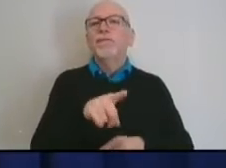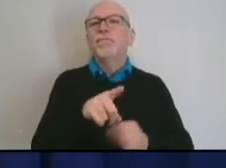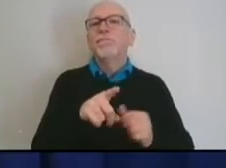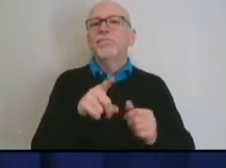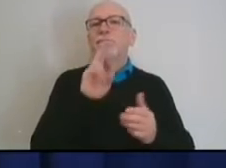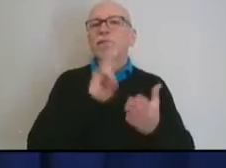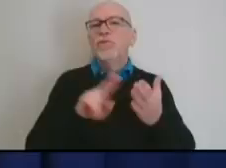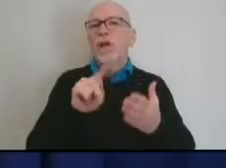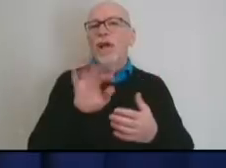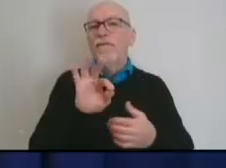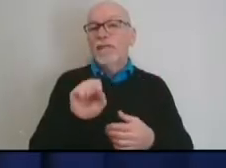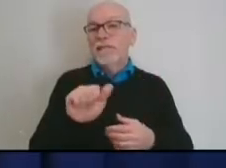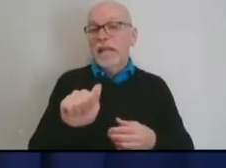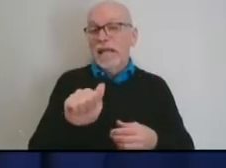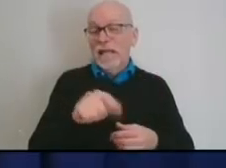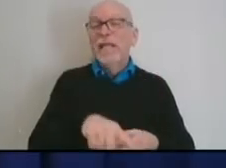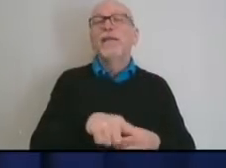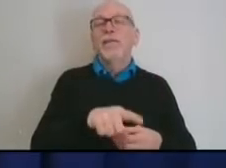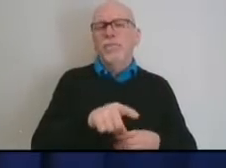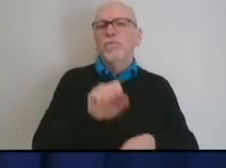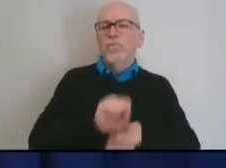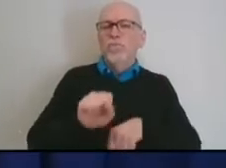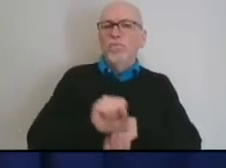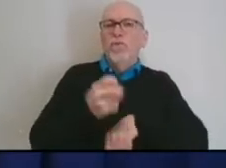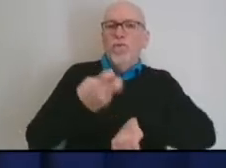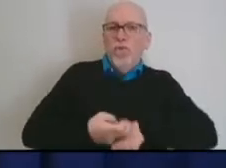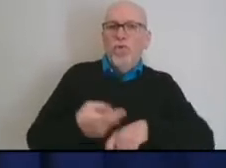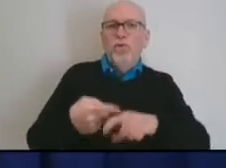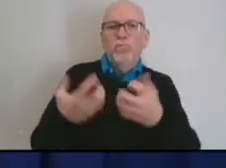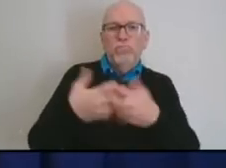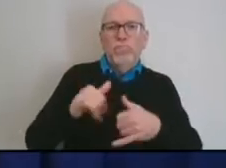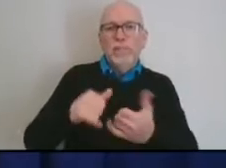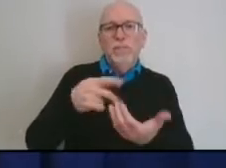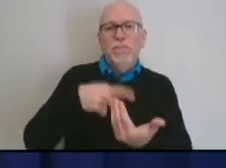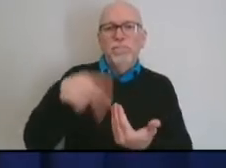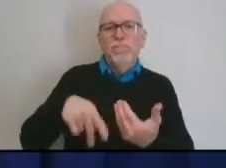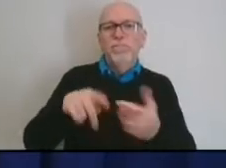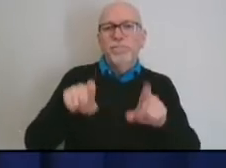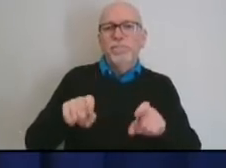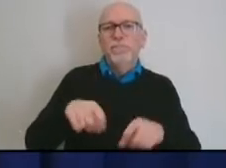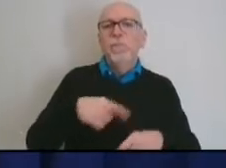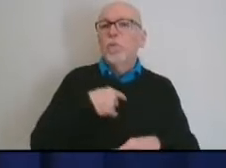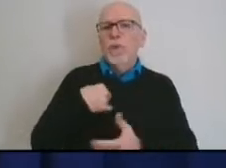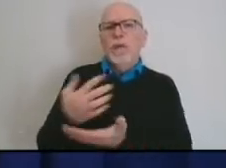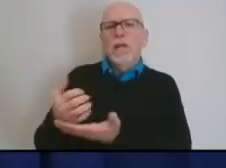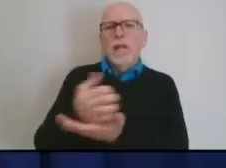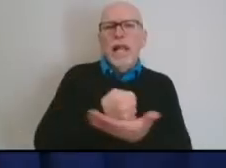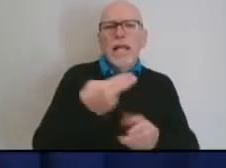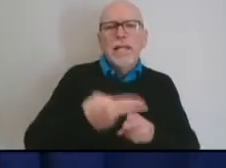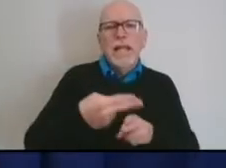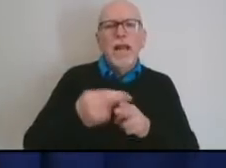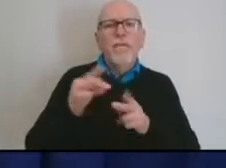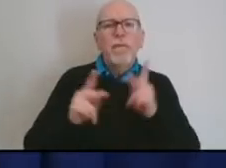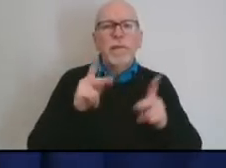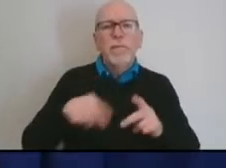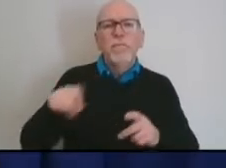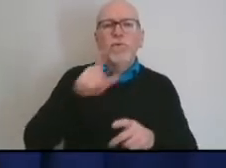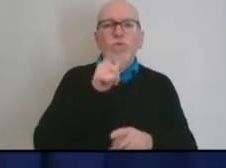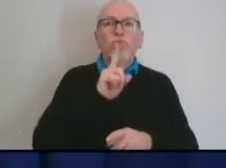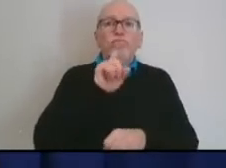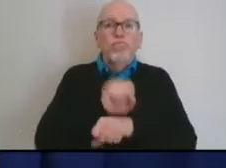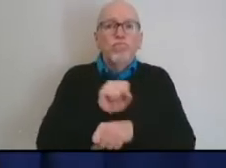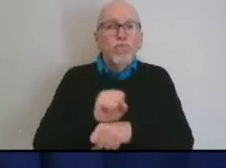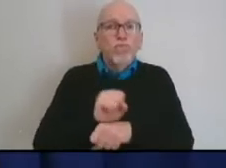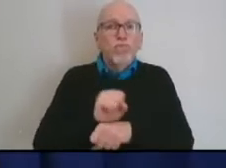FSSA, have worked very hard to put this together. And we have been basically collecting names of individuals that are truly